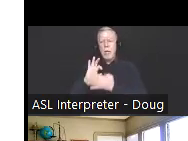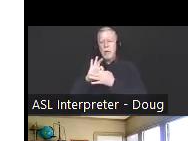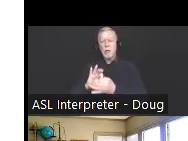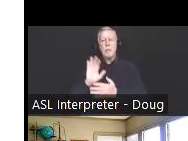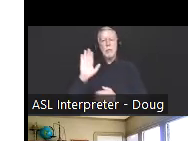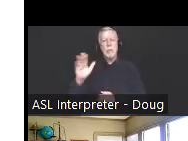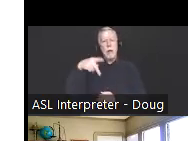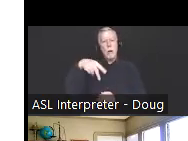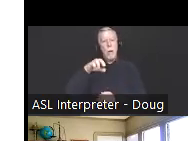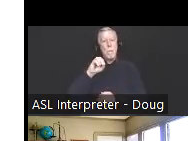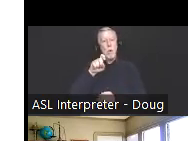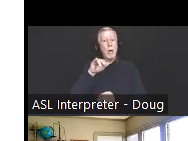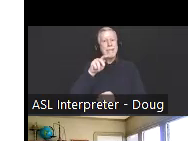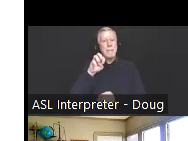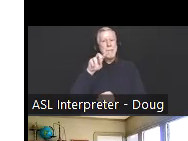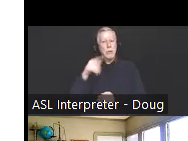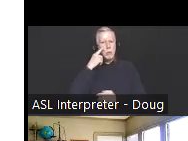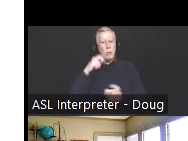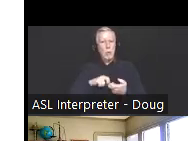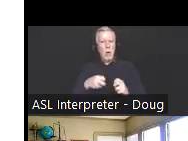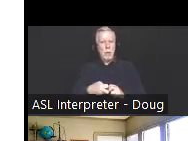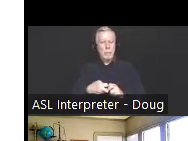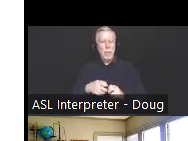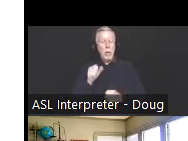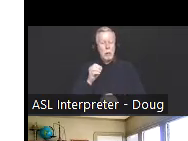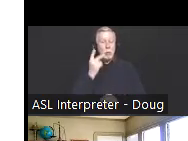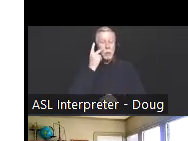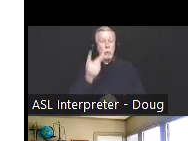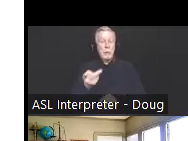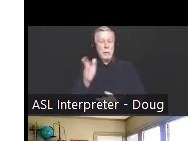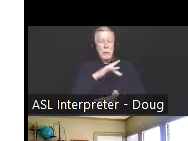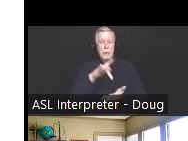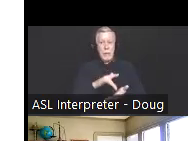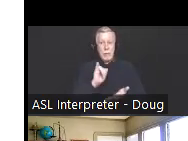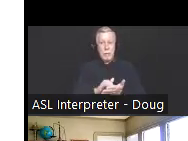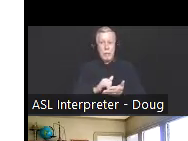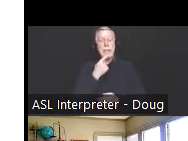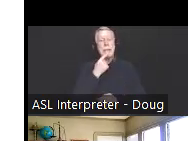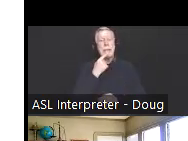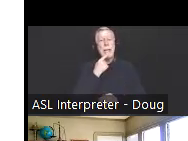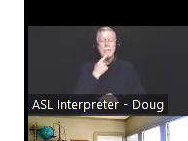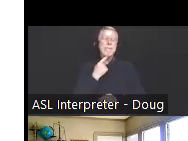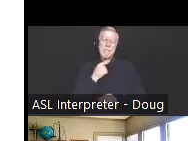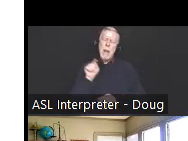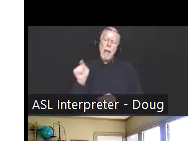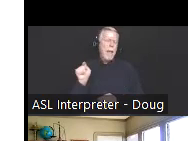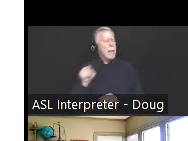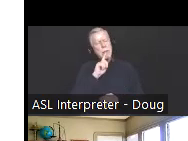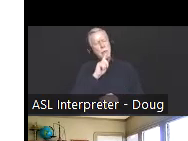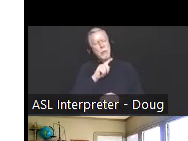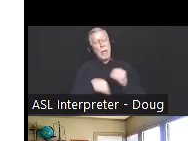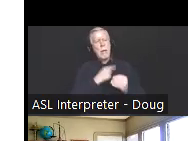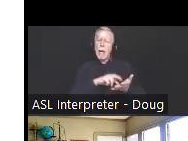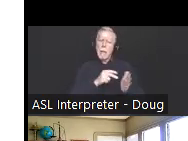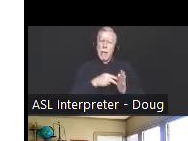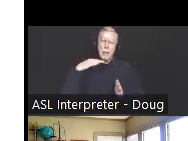proximity to the problem. So you'll see at the center of this, he says, this is really about intended